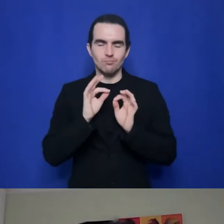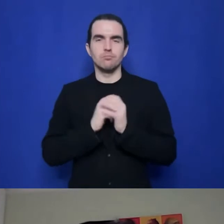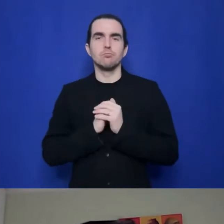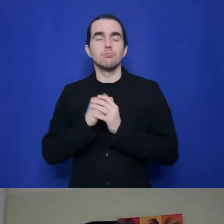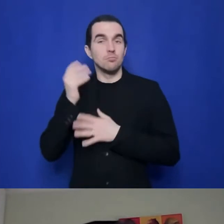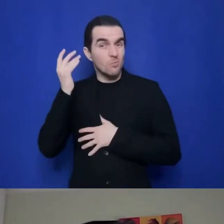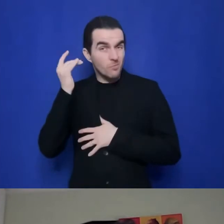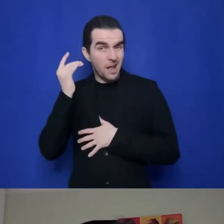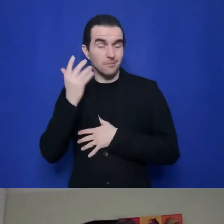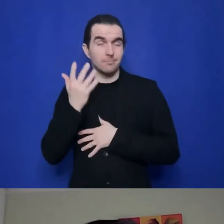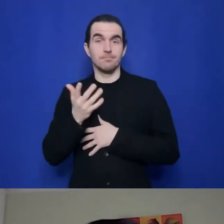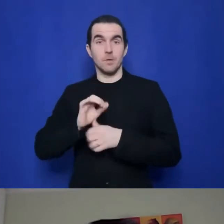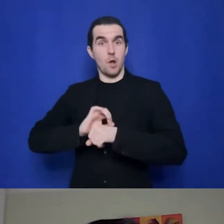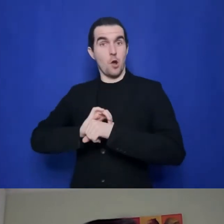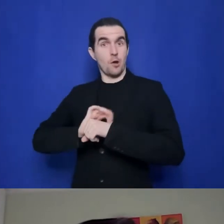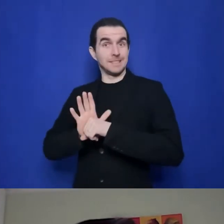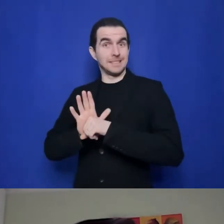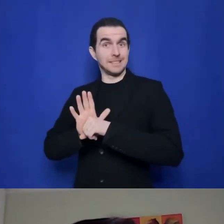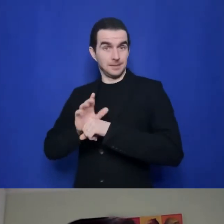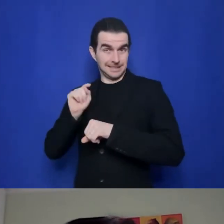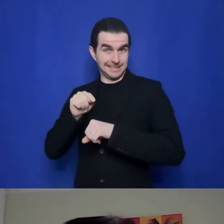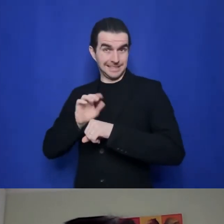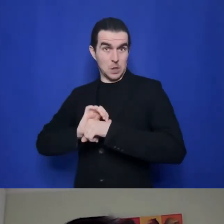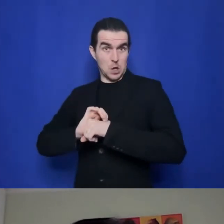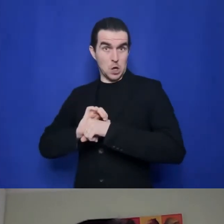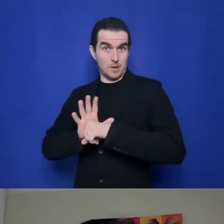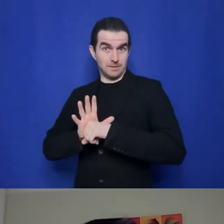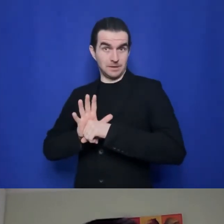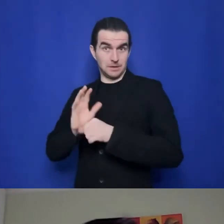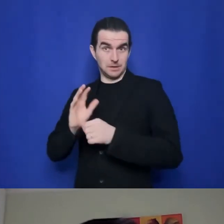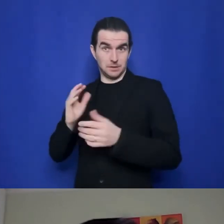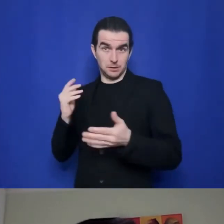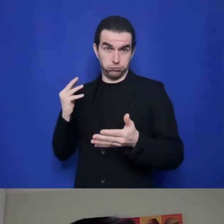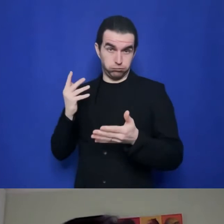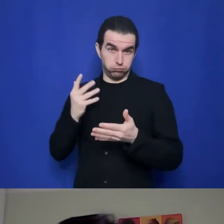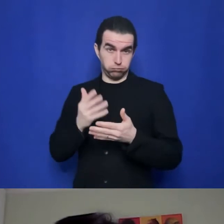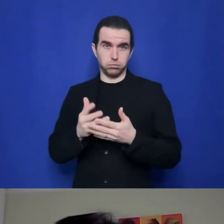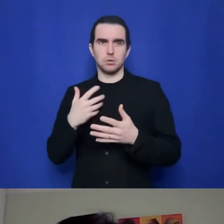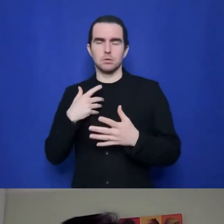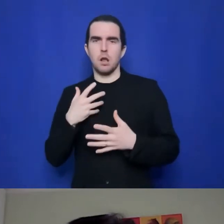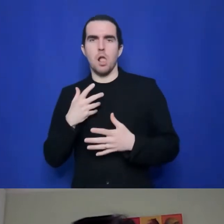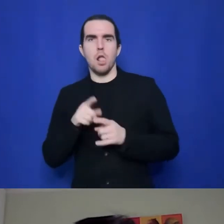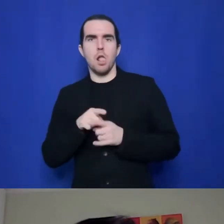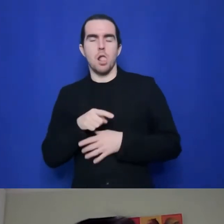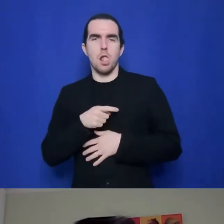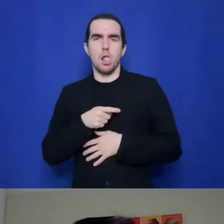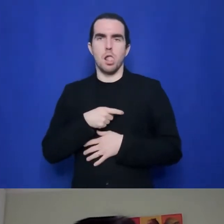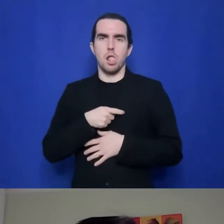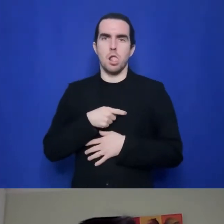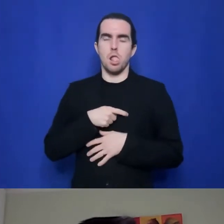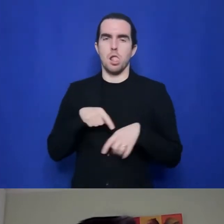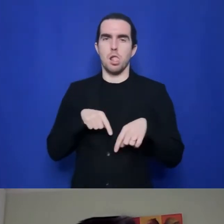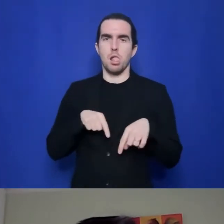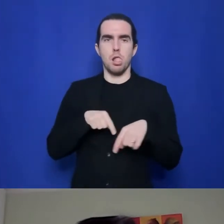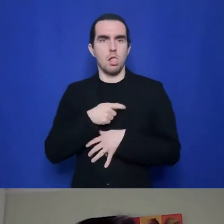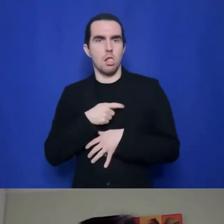and we really needed something to support ourselves, and we needed something to as a distraction and to